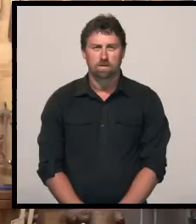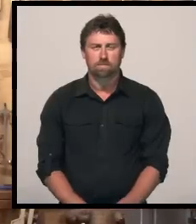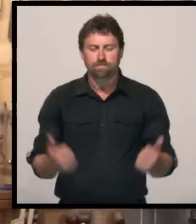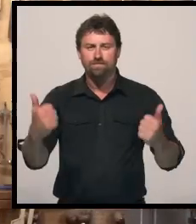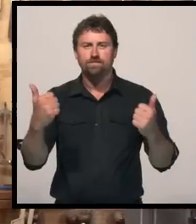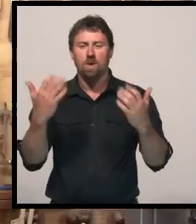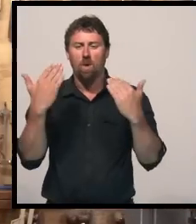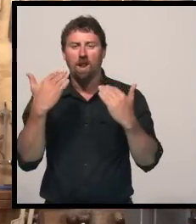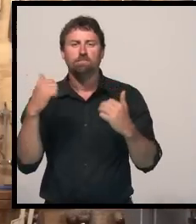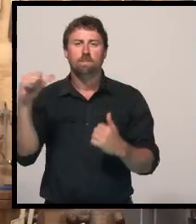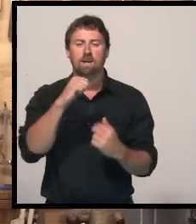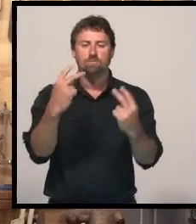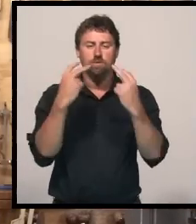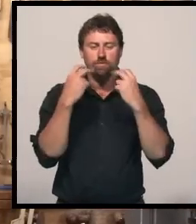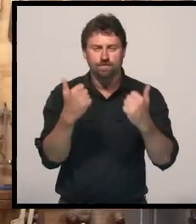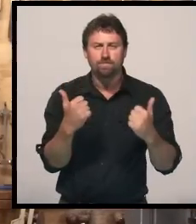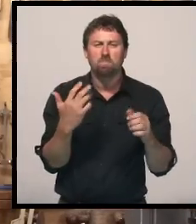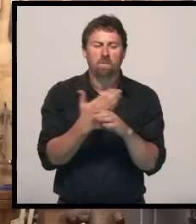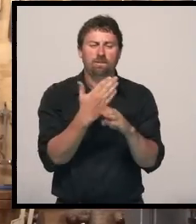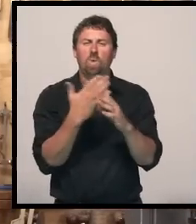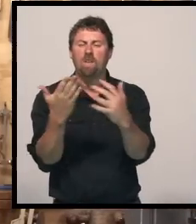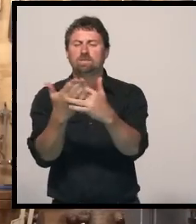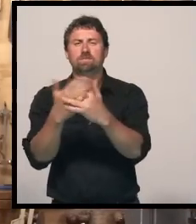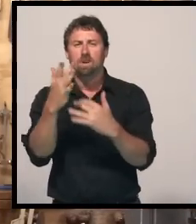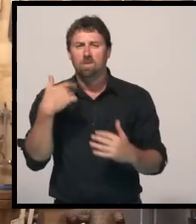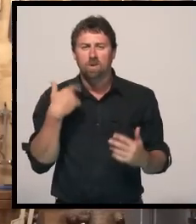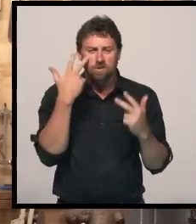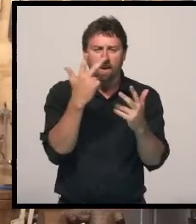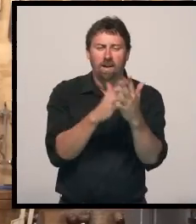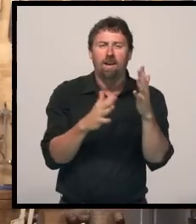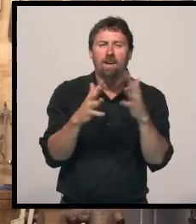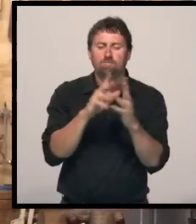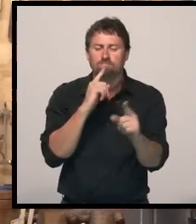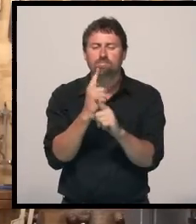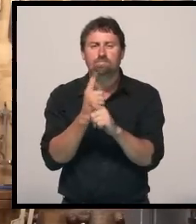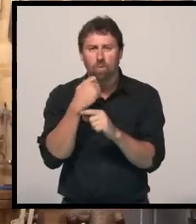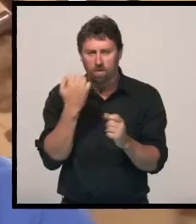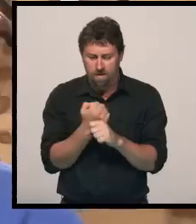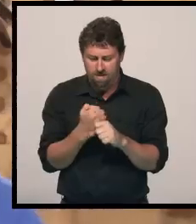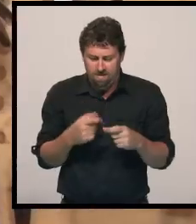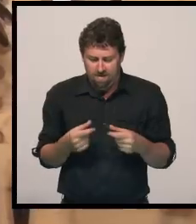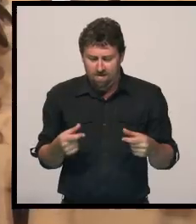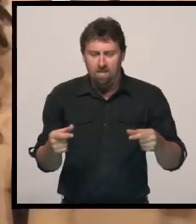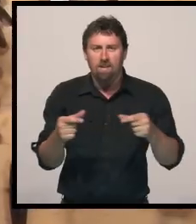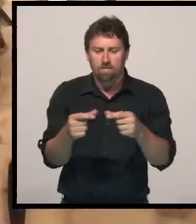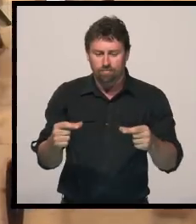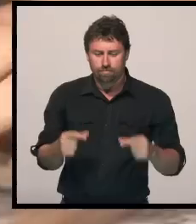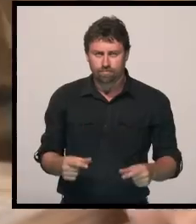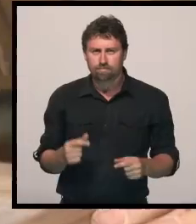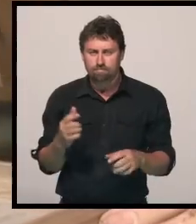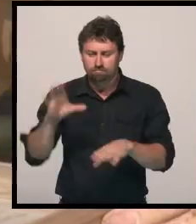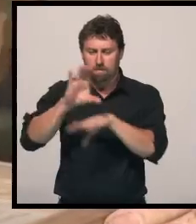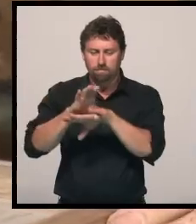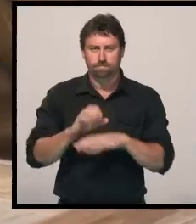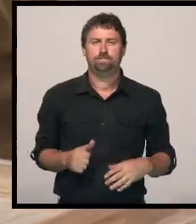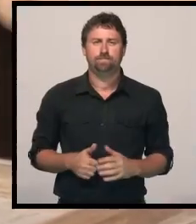Hi, welcome back. As I said before the break, I'll show you how to put the box on the stand. And again, I'm using another workboard.